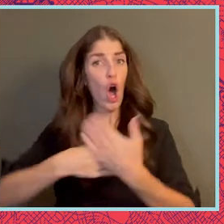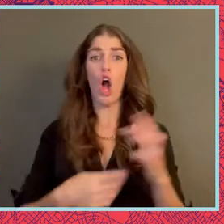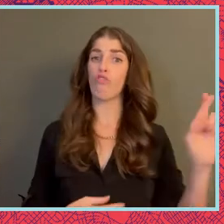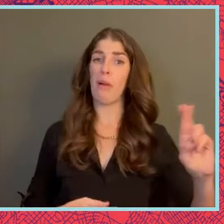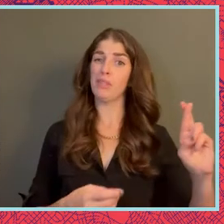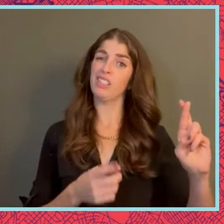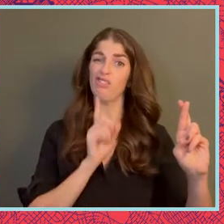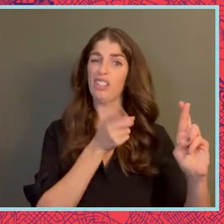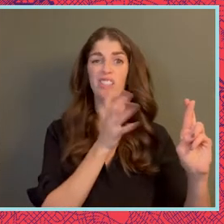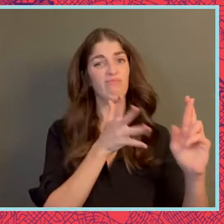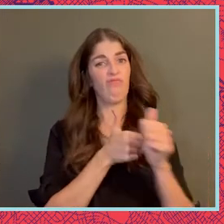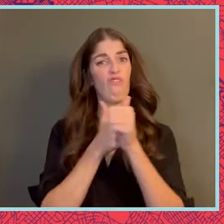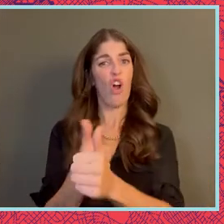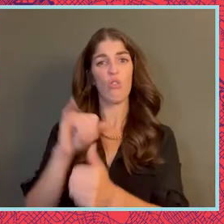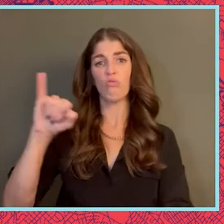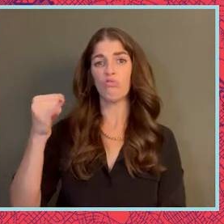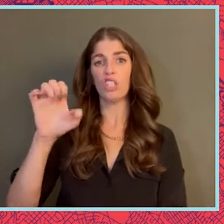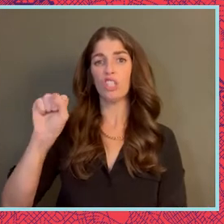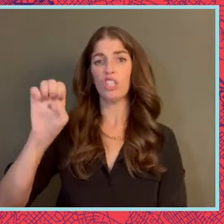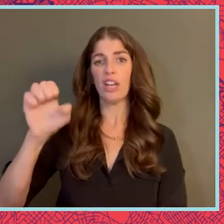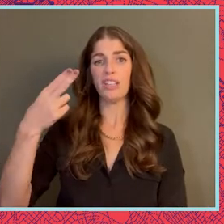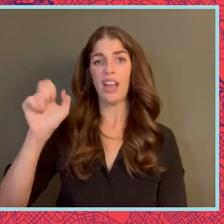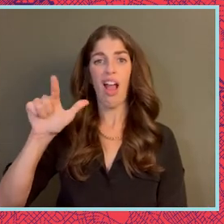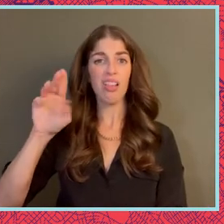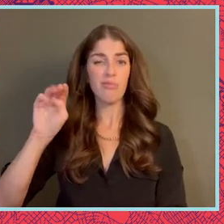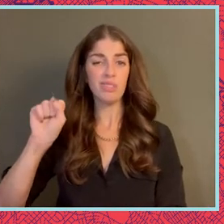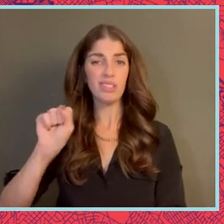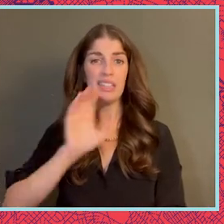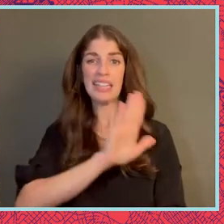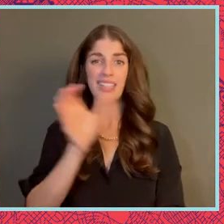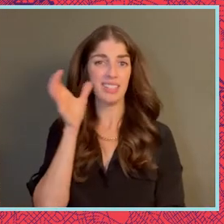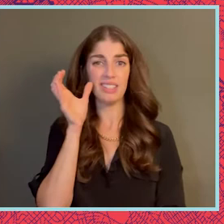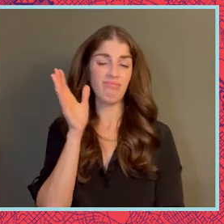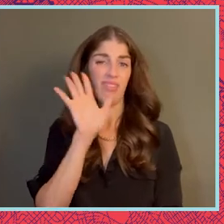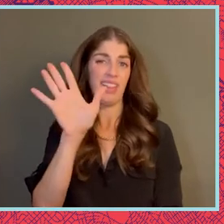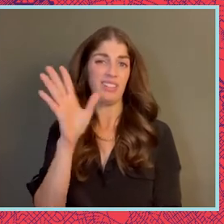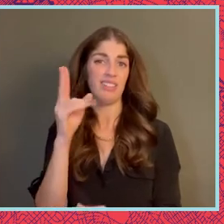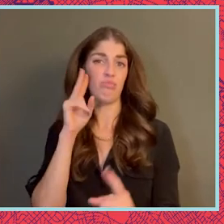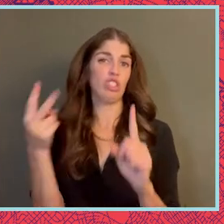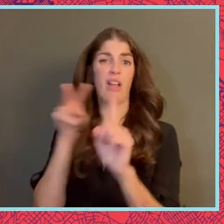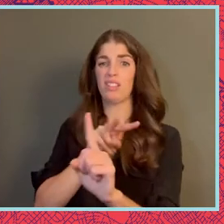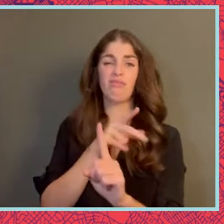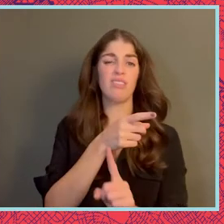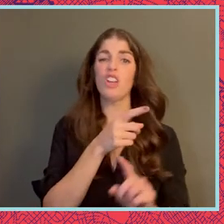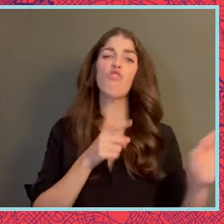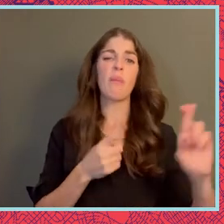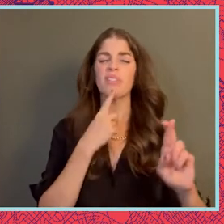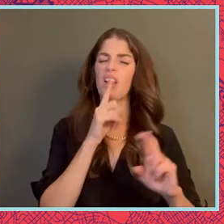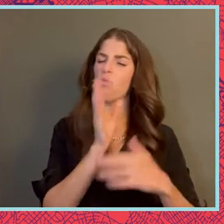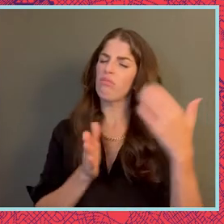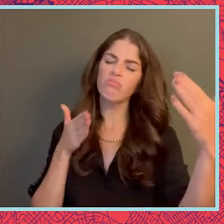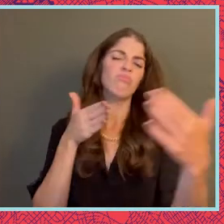adopts Jesse Helms's idea, which is that they're going to diametrically oppose any effort to give D.C.